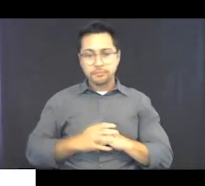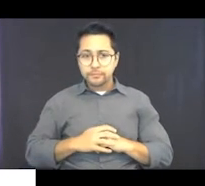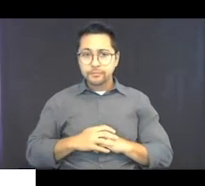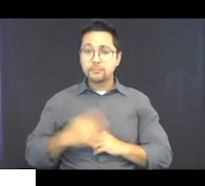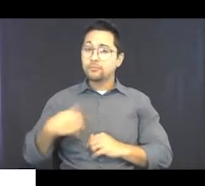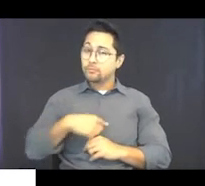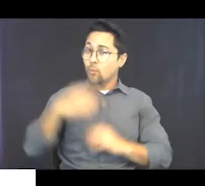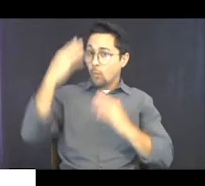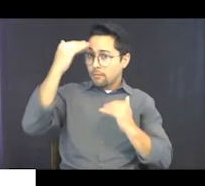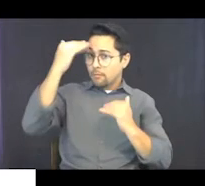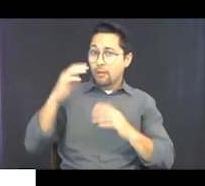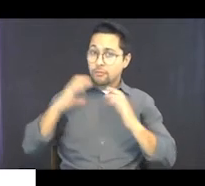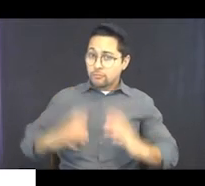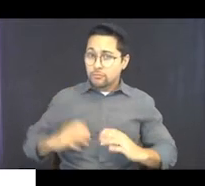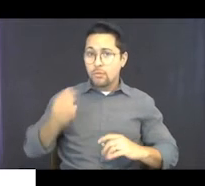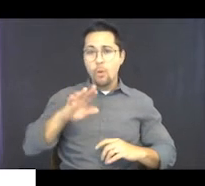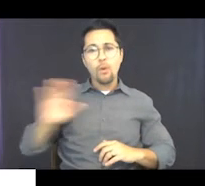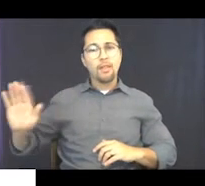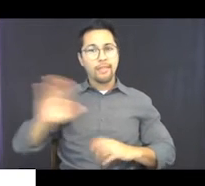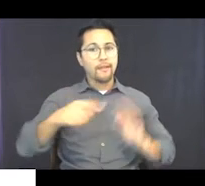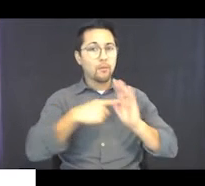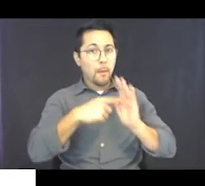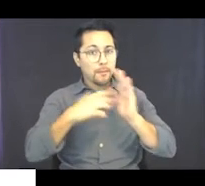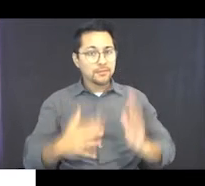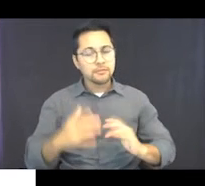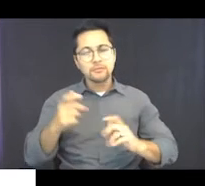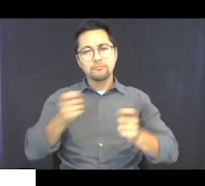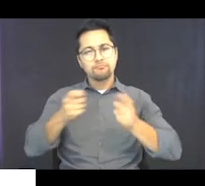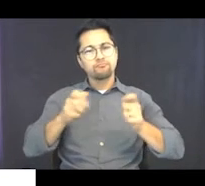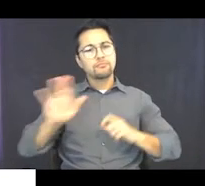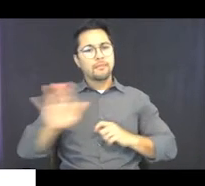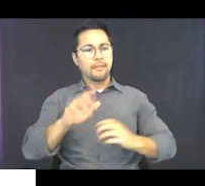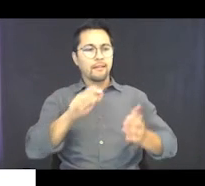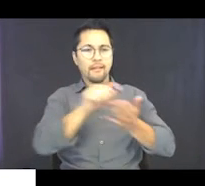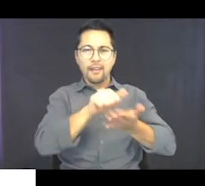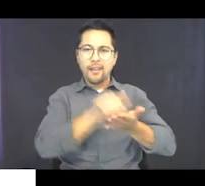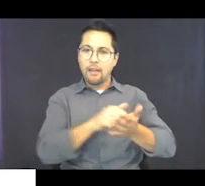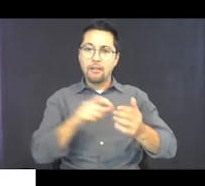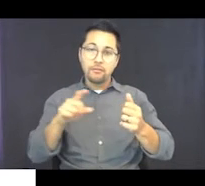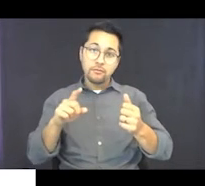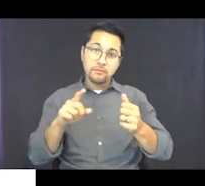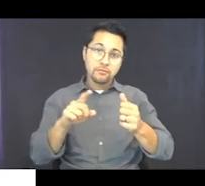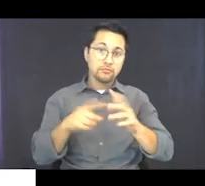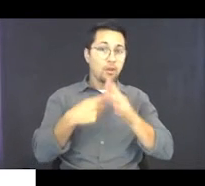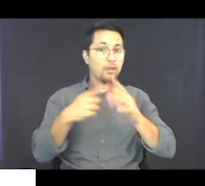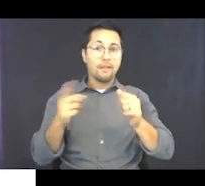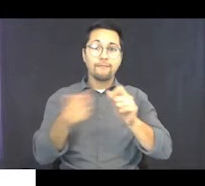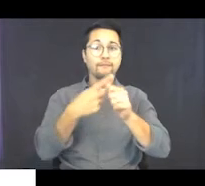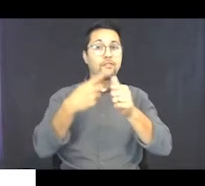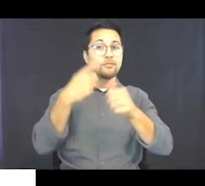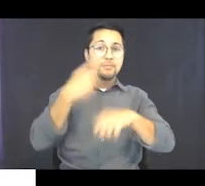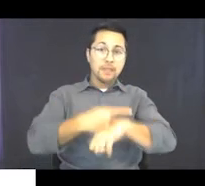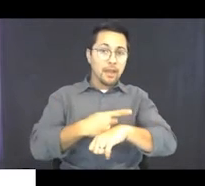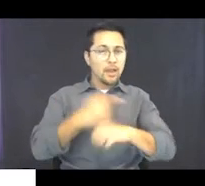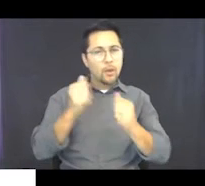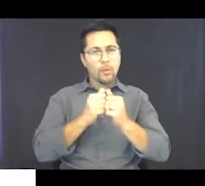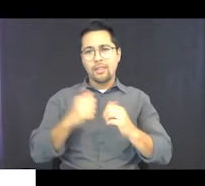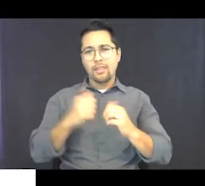expect consumers or their representatives to manage their accounts from the very first day with minimal